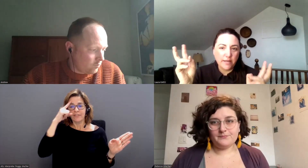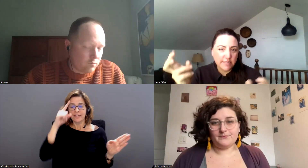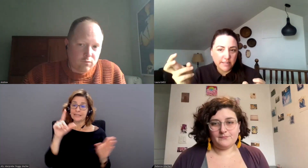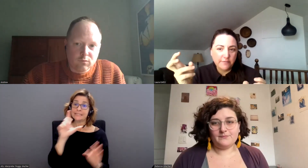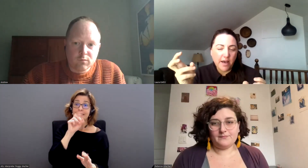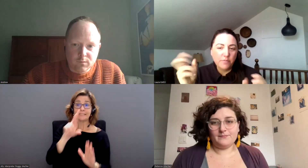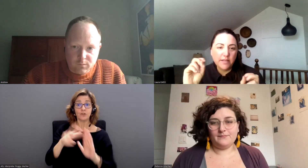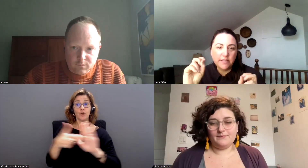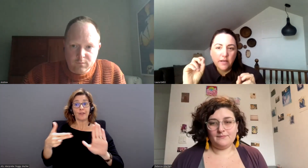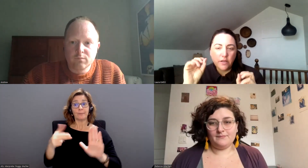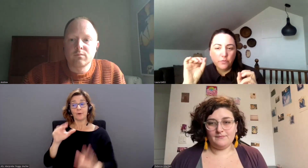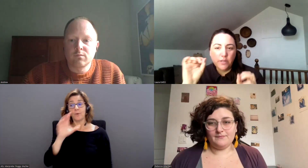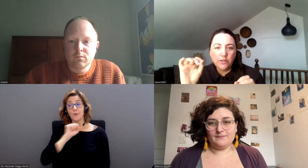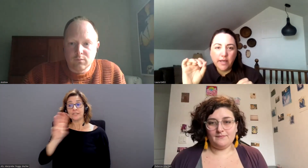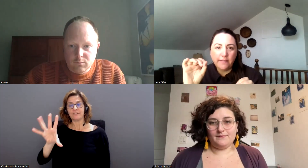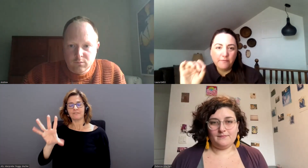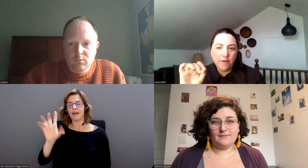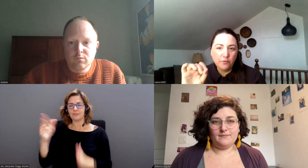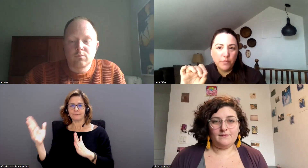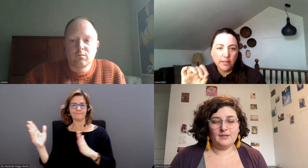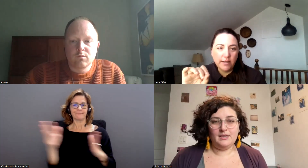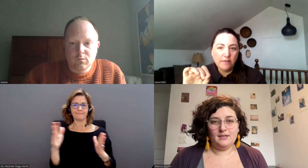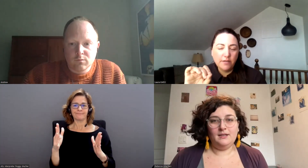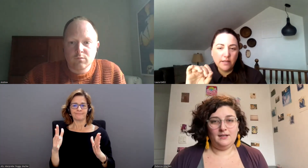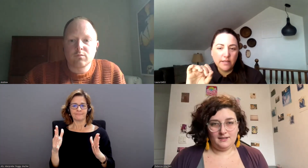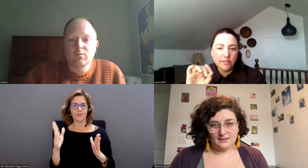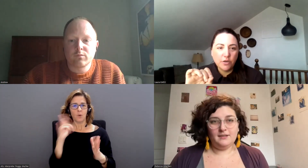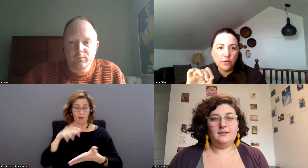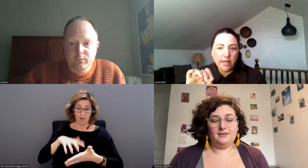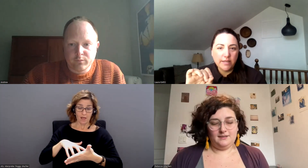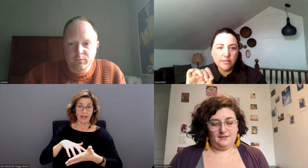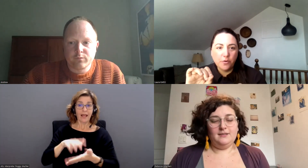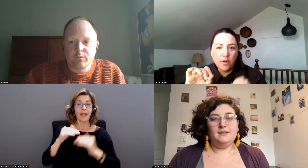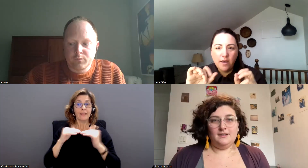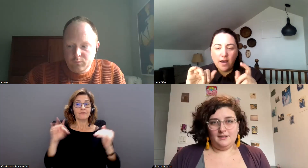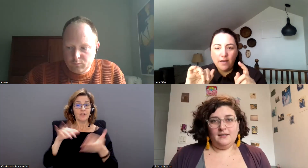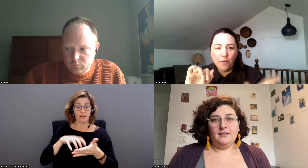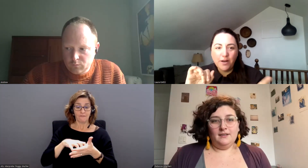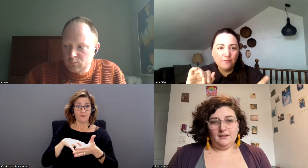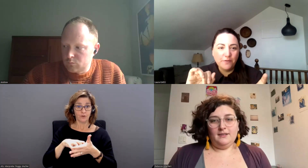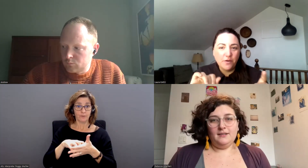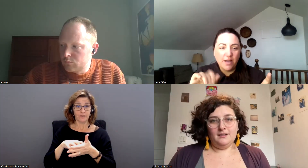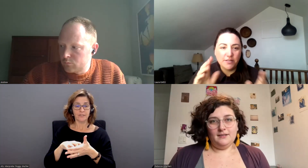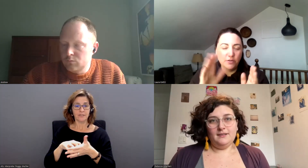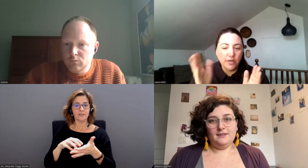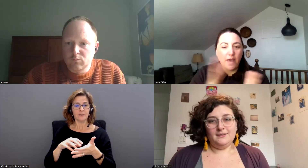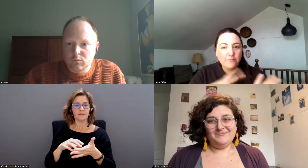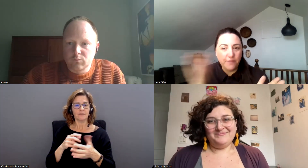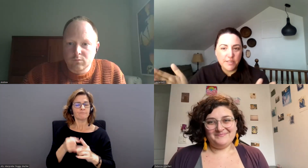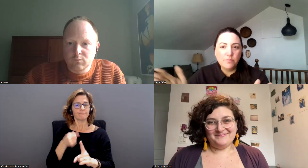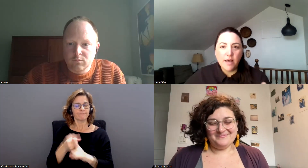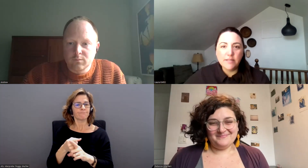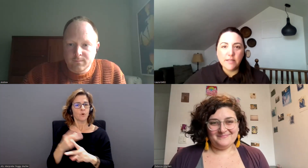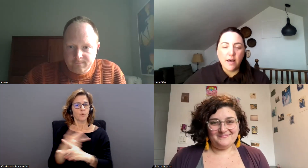senior being 65 plus. You know, really looking at that vulnerability level is so key. So right on for you guys looking